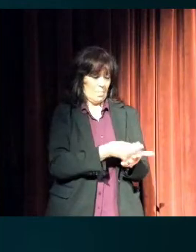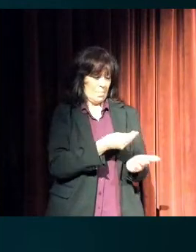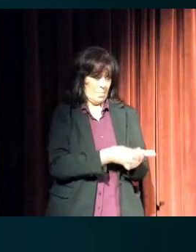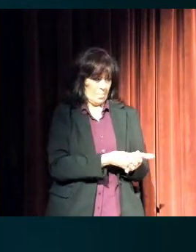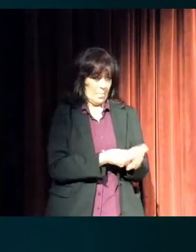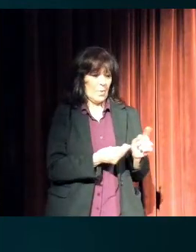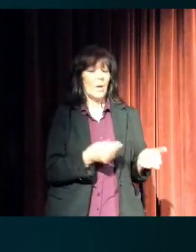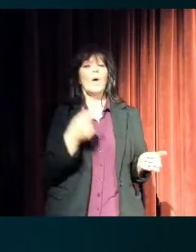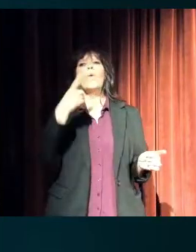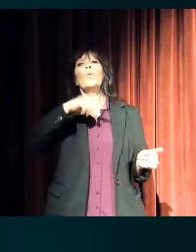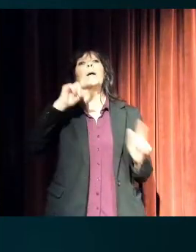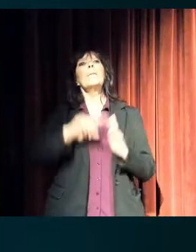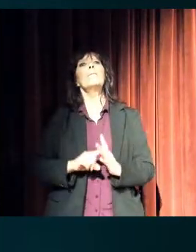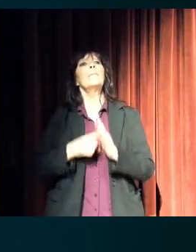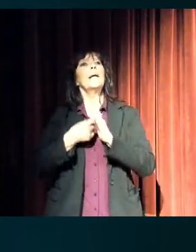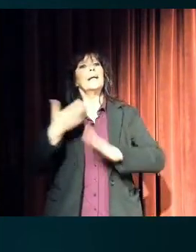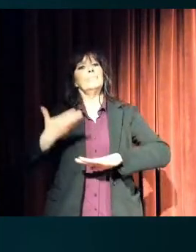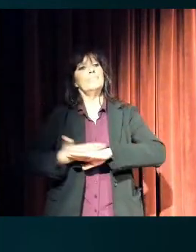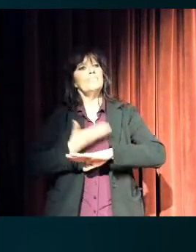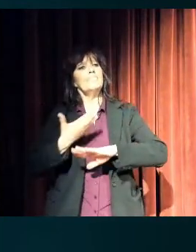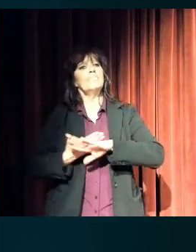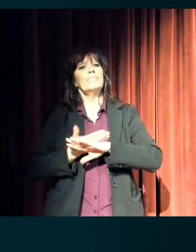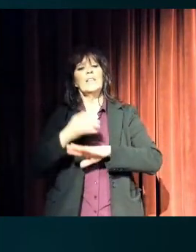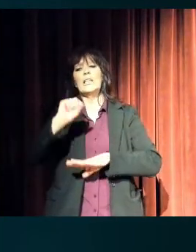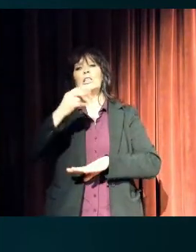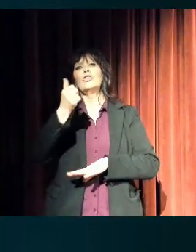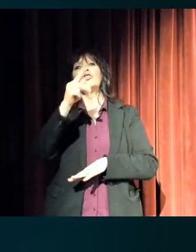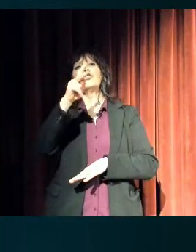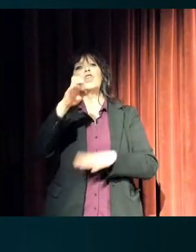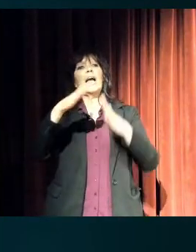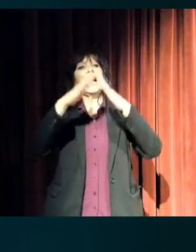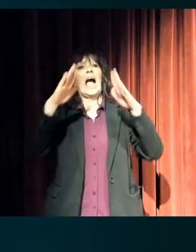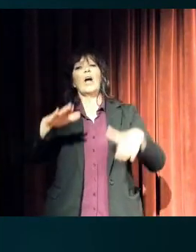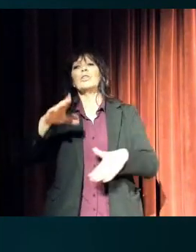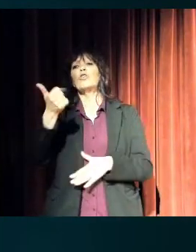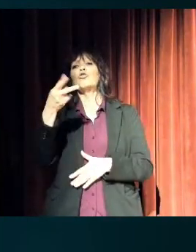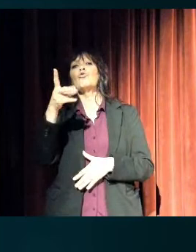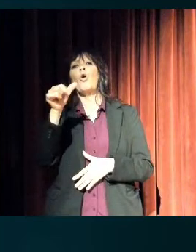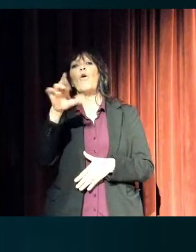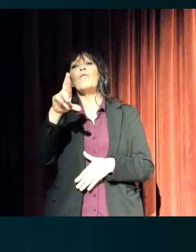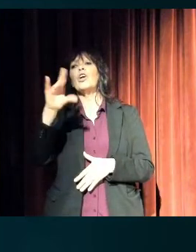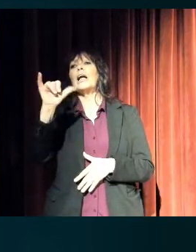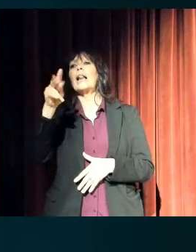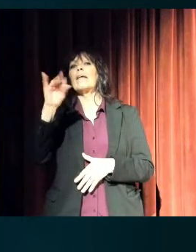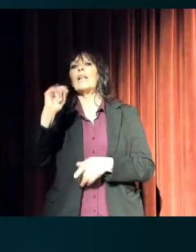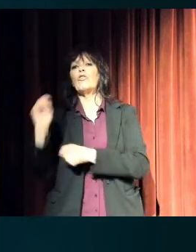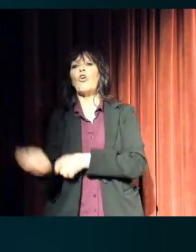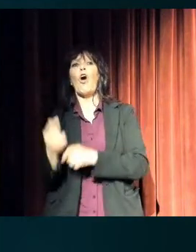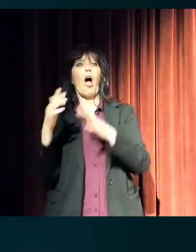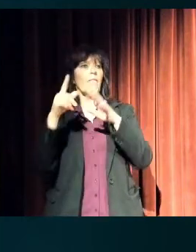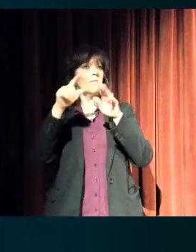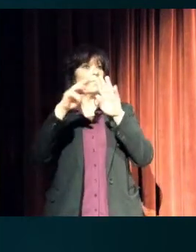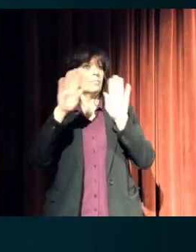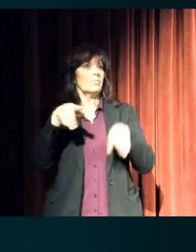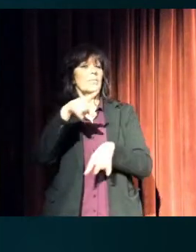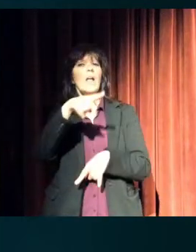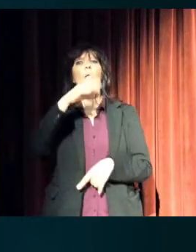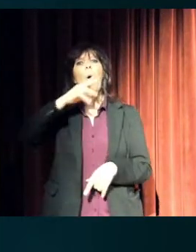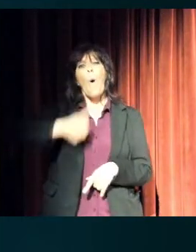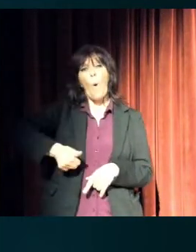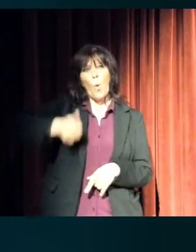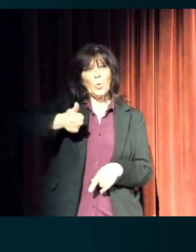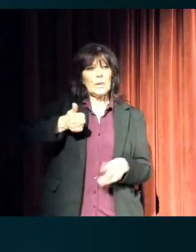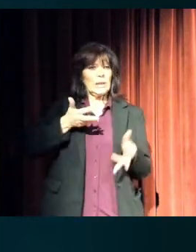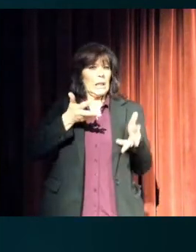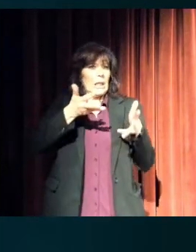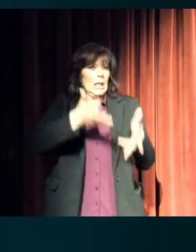dollars, we will begin the reconstruction of the Shank House at Grover Cleveland Golf Course. This is the oldest